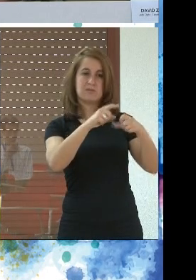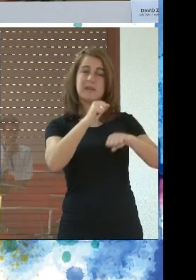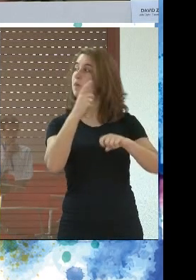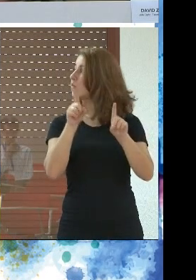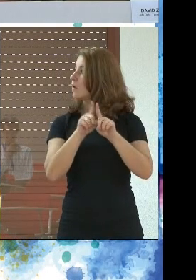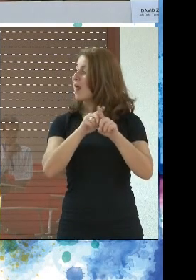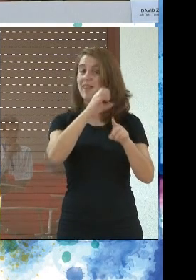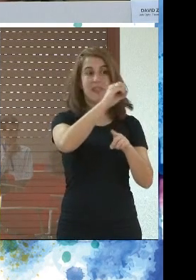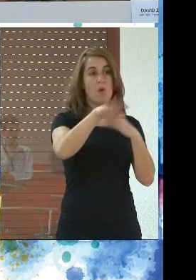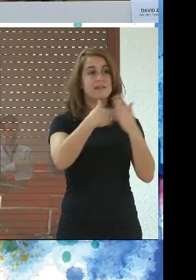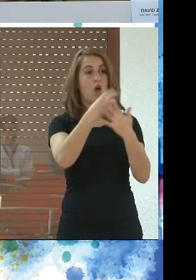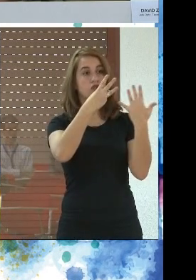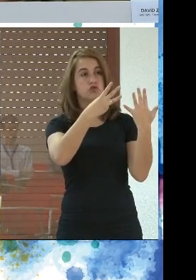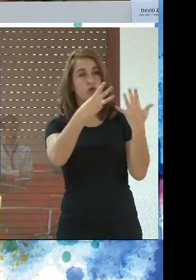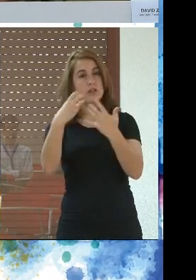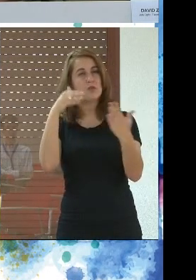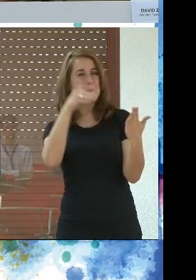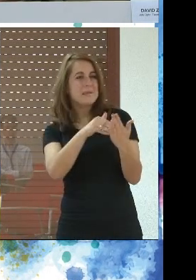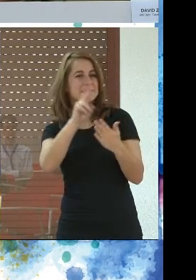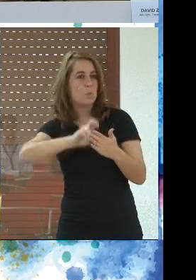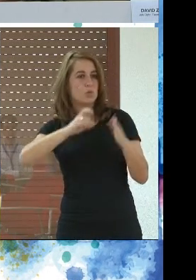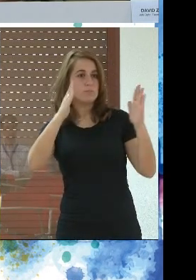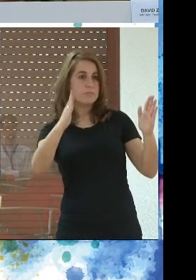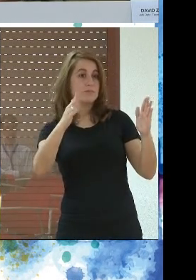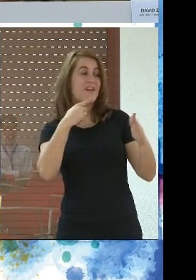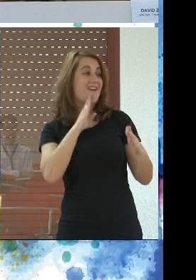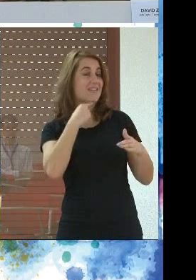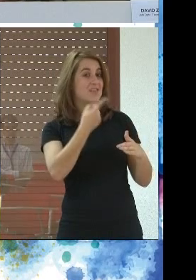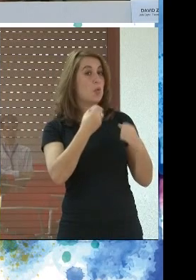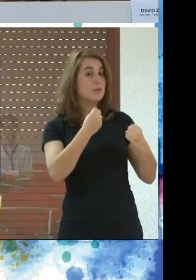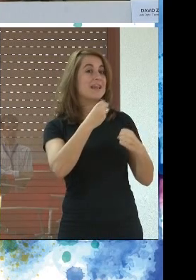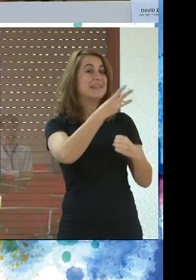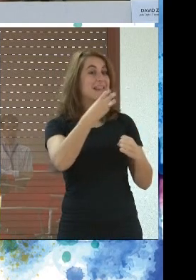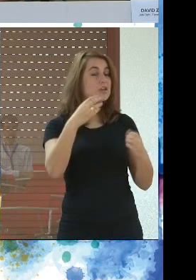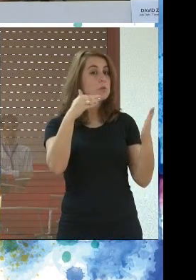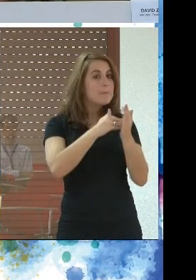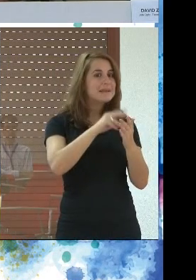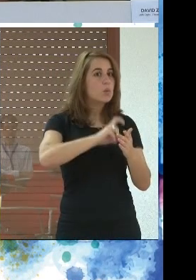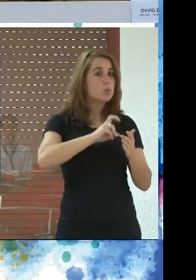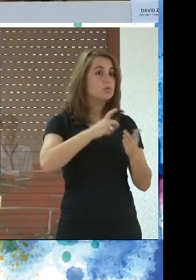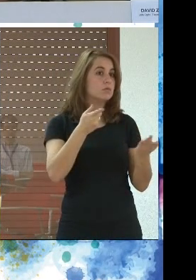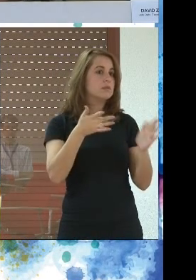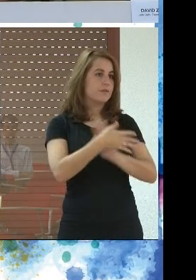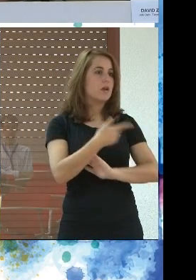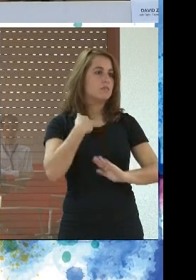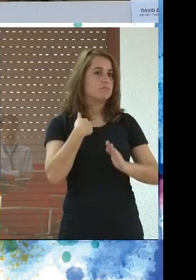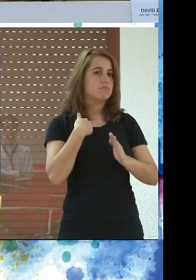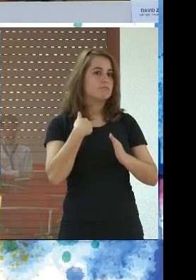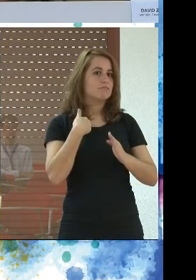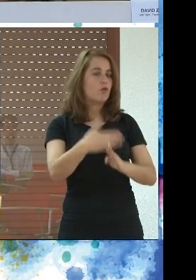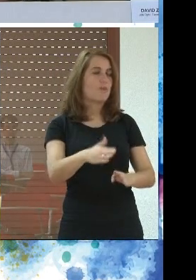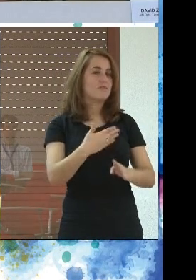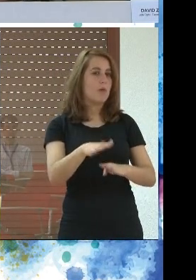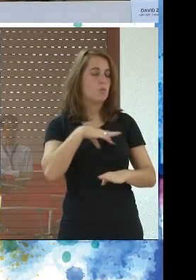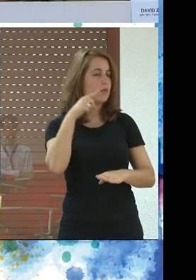one is the potential occurs at 360 milliseconds. It's a big enough window